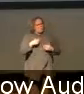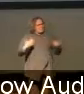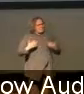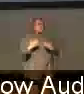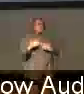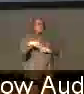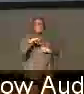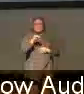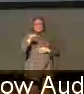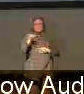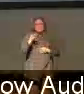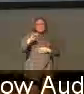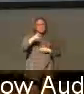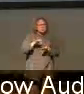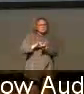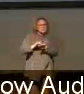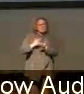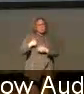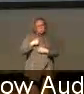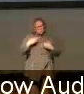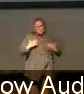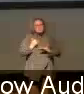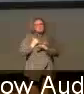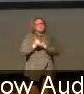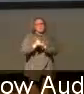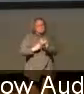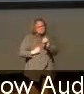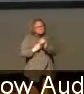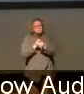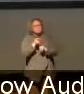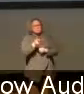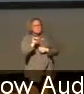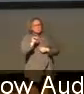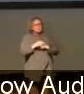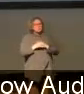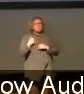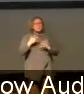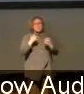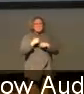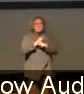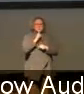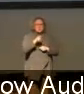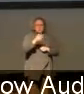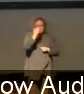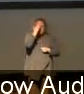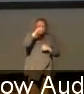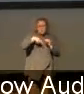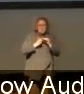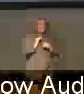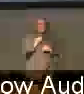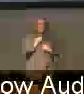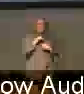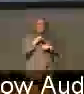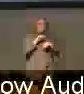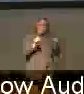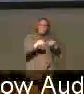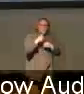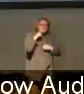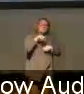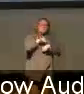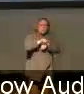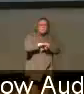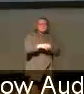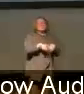are there to help you. So we also want to make sure that you know about our Office of Counseling and